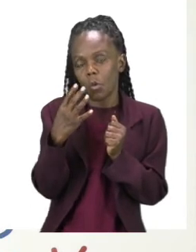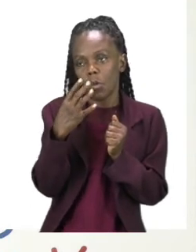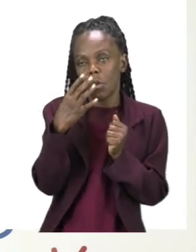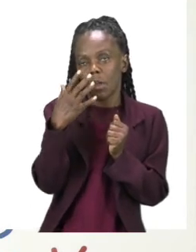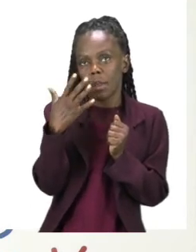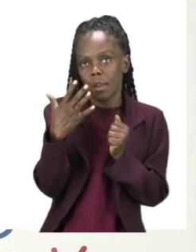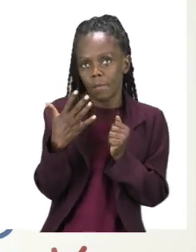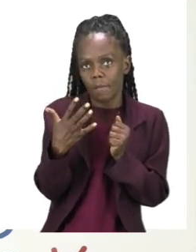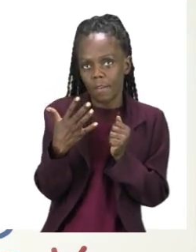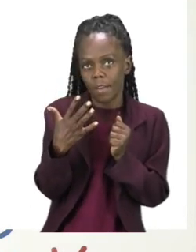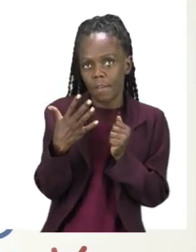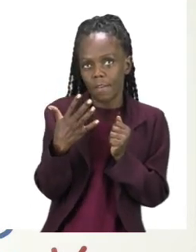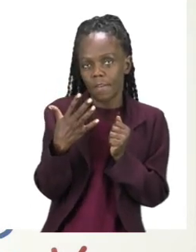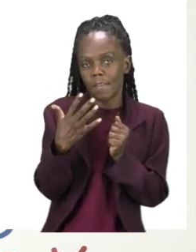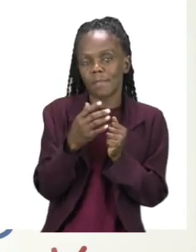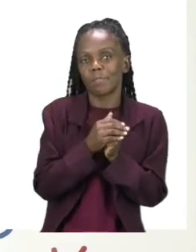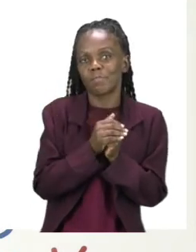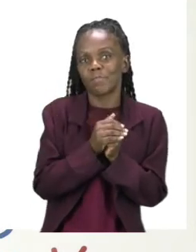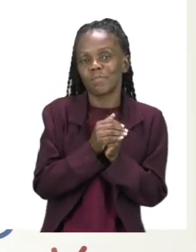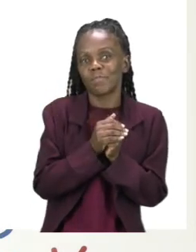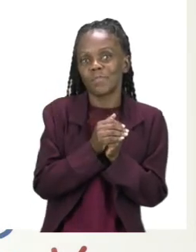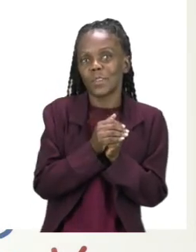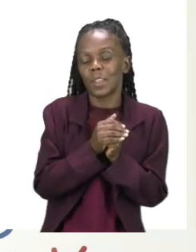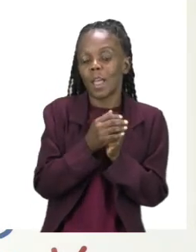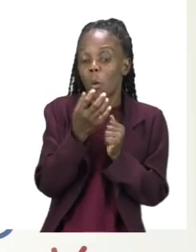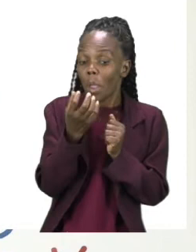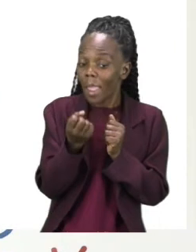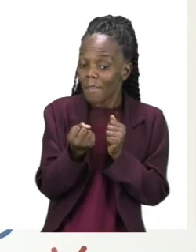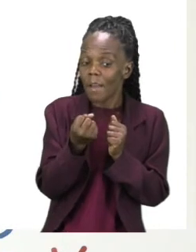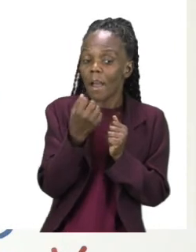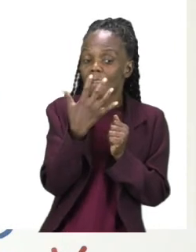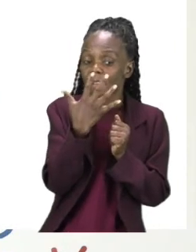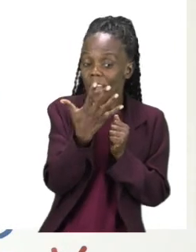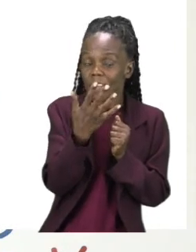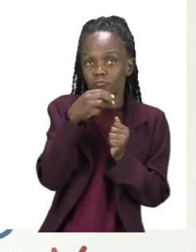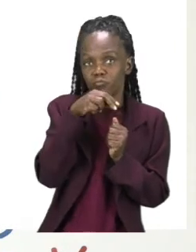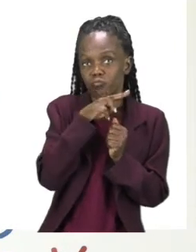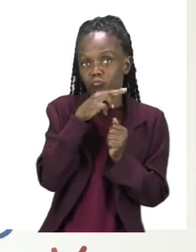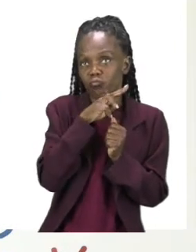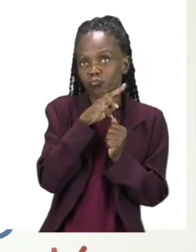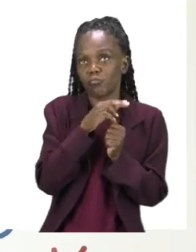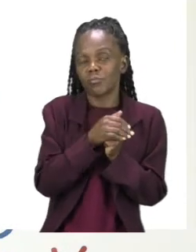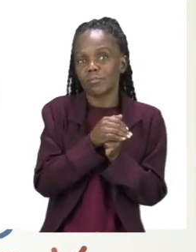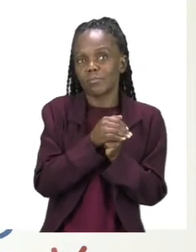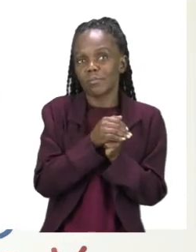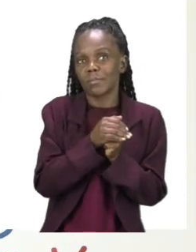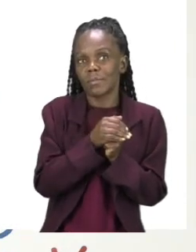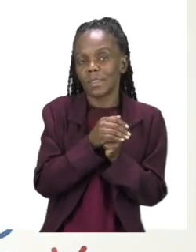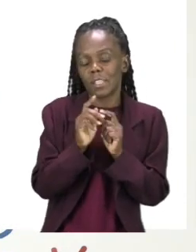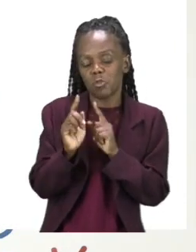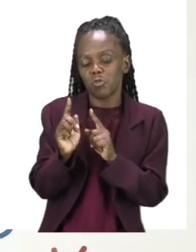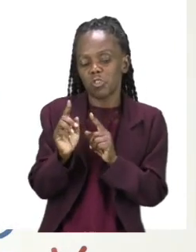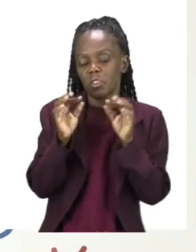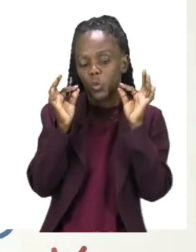4, 5. So there are 5 ducklings, and I have a special song about 5 little